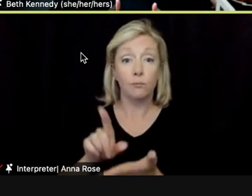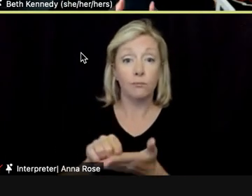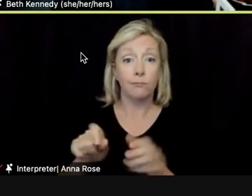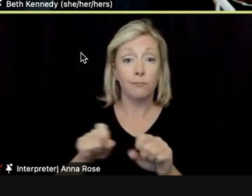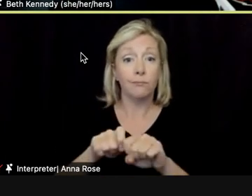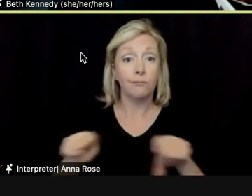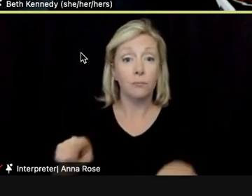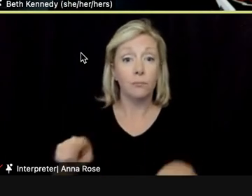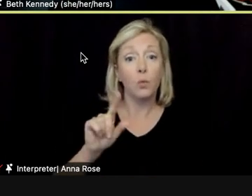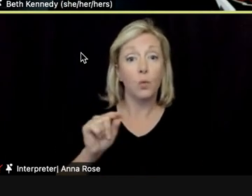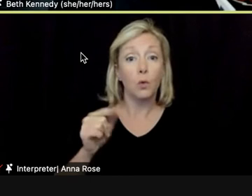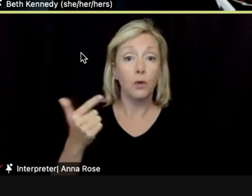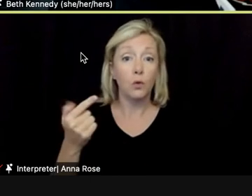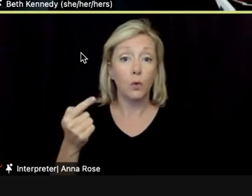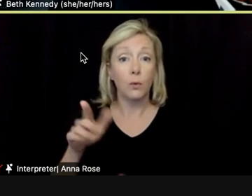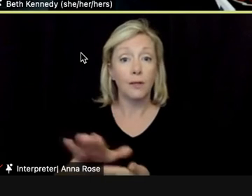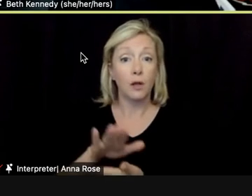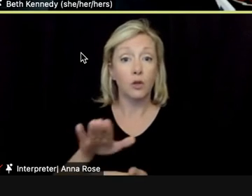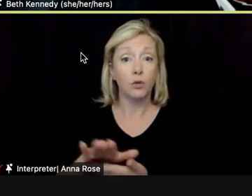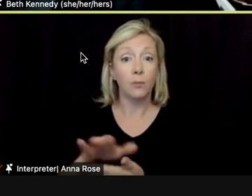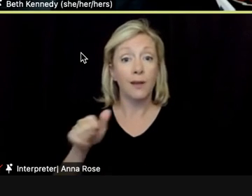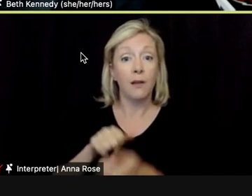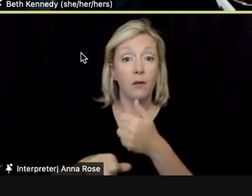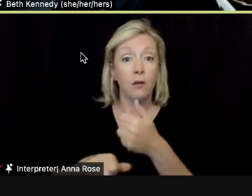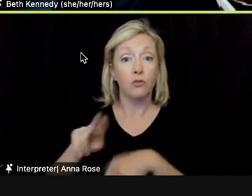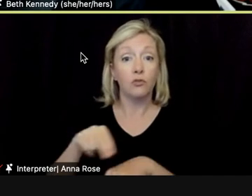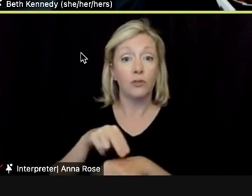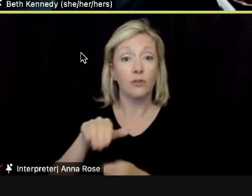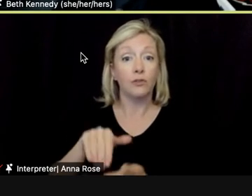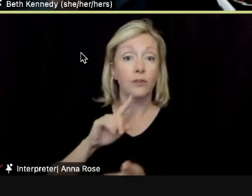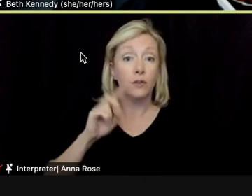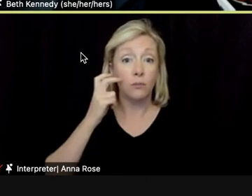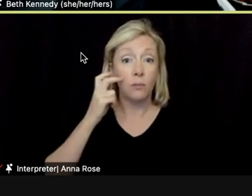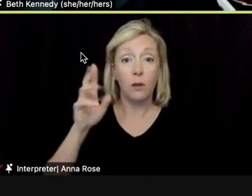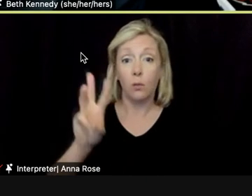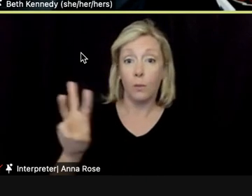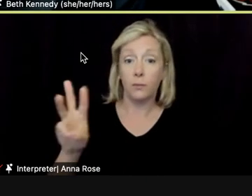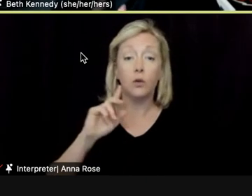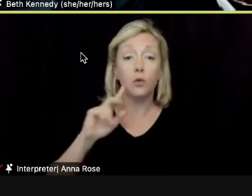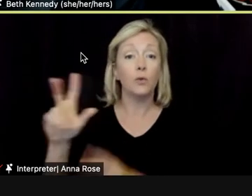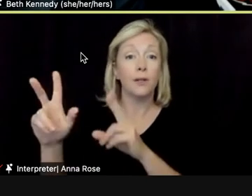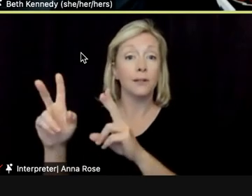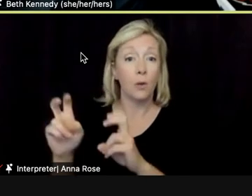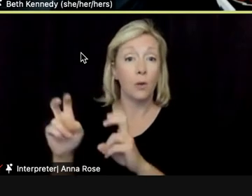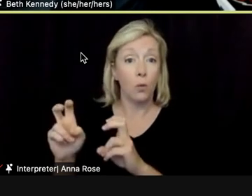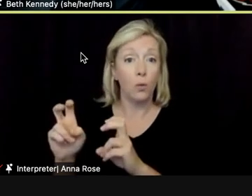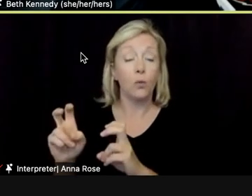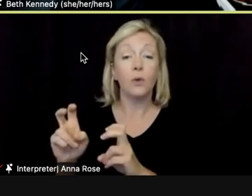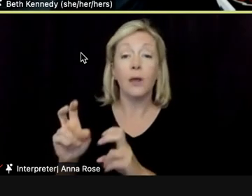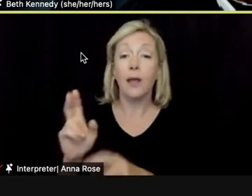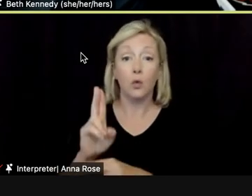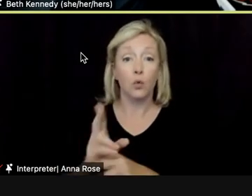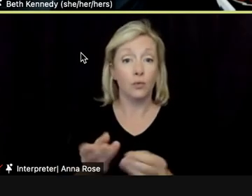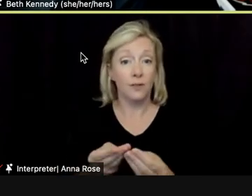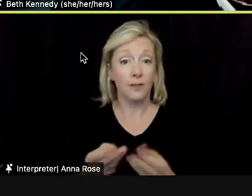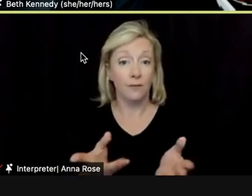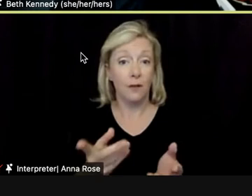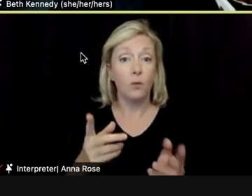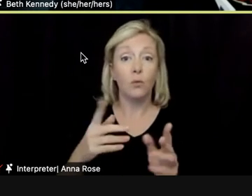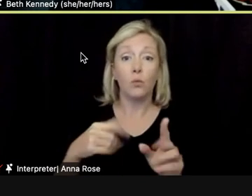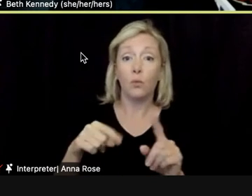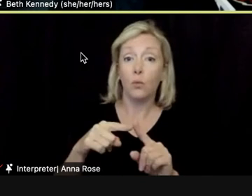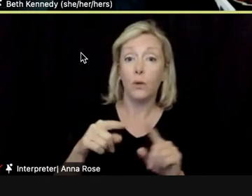2021 document on the National Center website that you can download and take with you when you're talking to people about